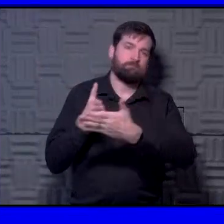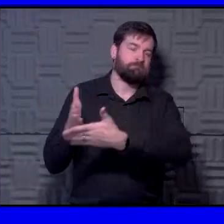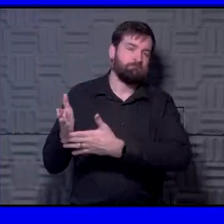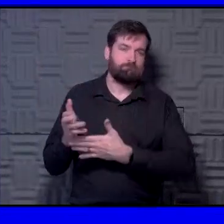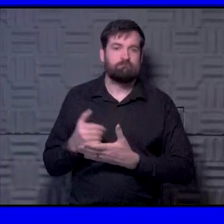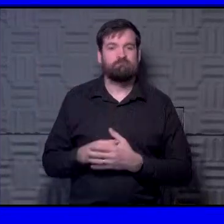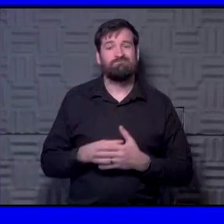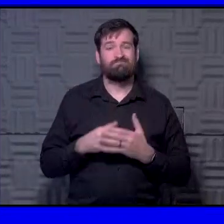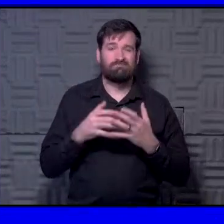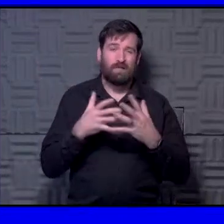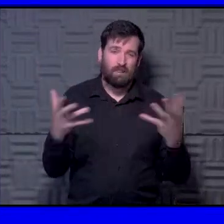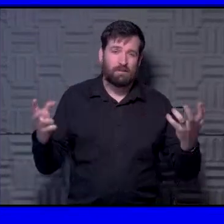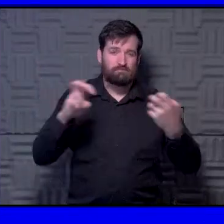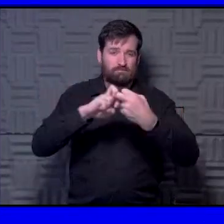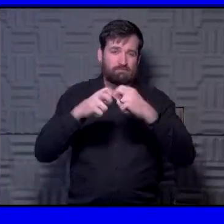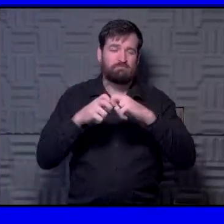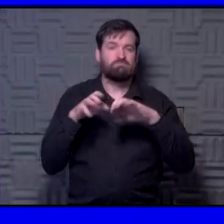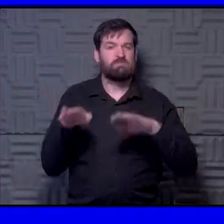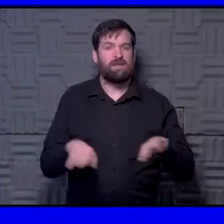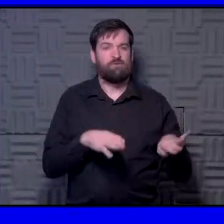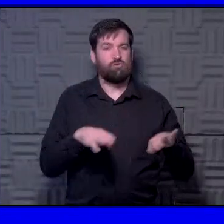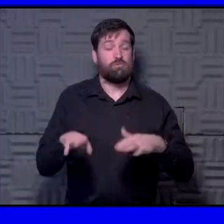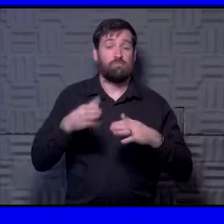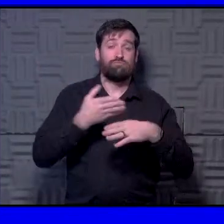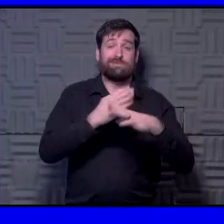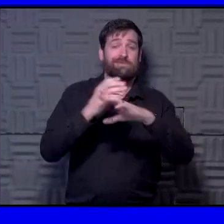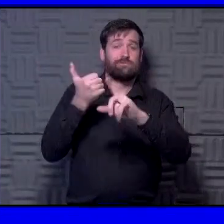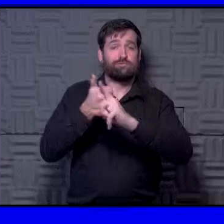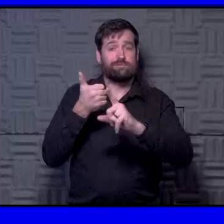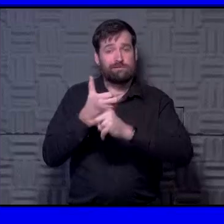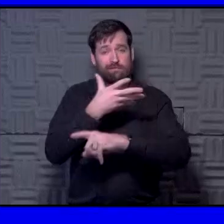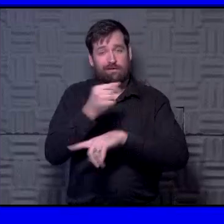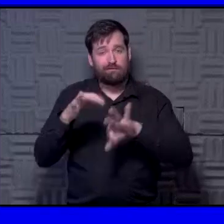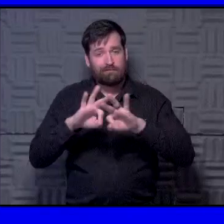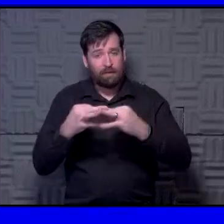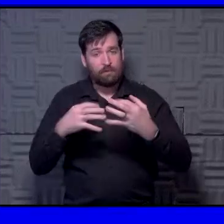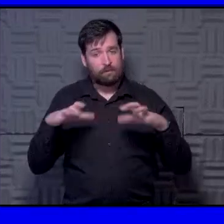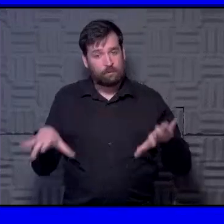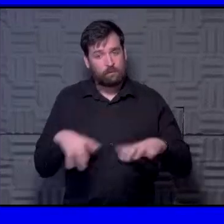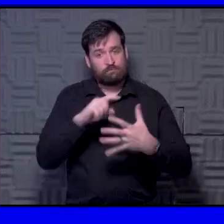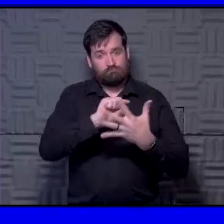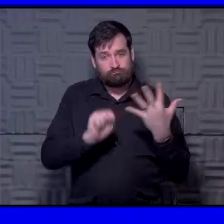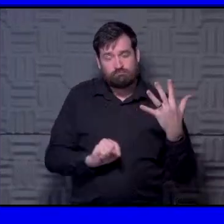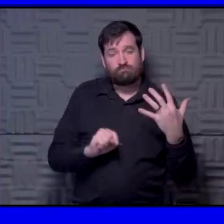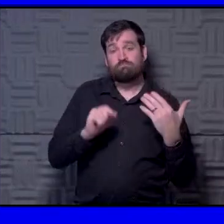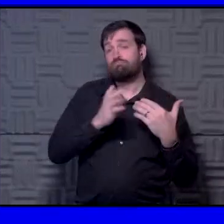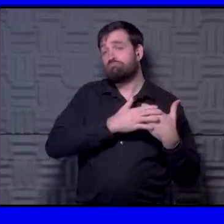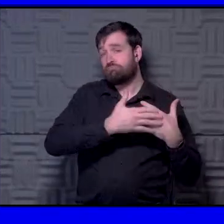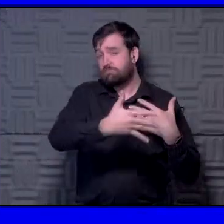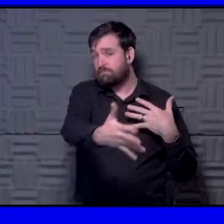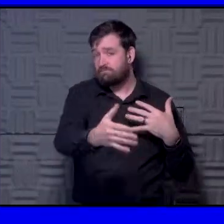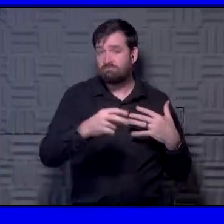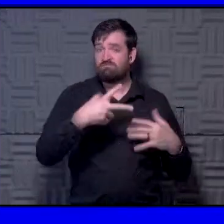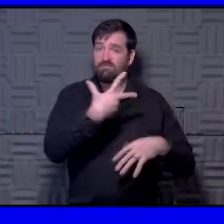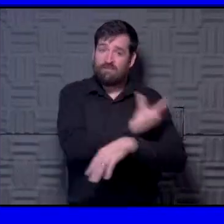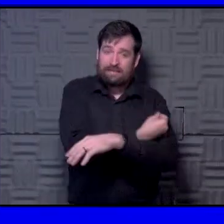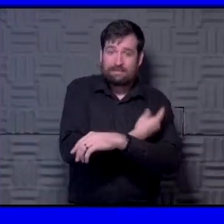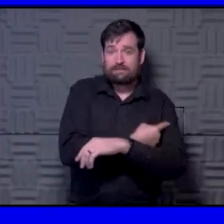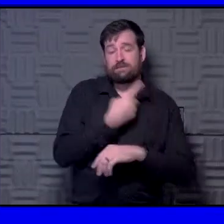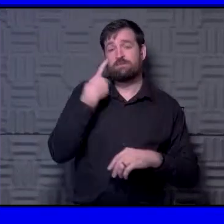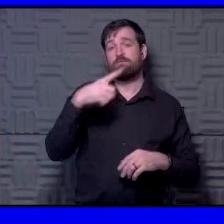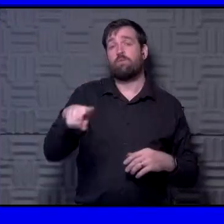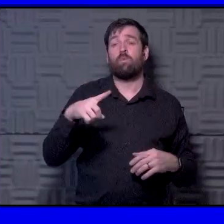behavioral, and so if you can protect yourself and your family by doing those things, moving forward, the vaccines